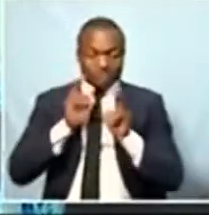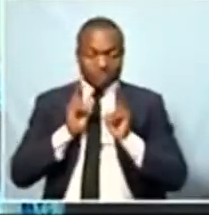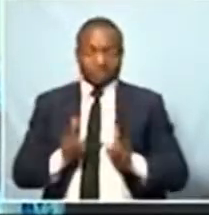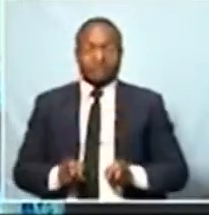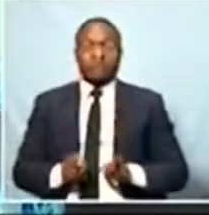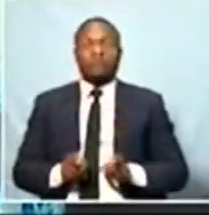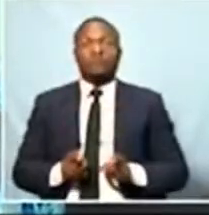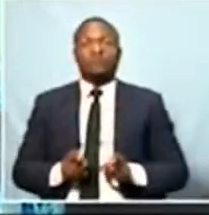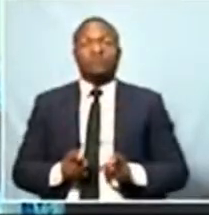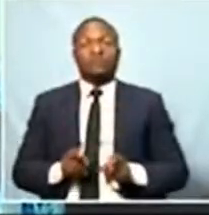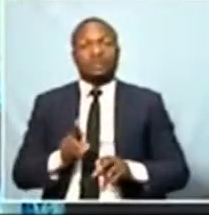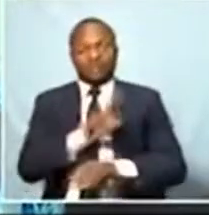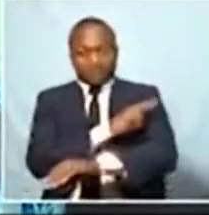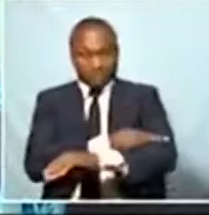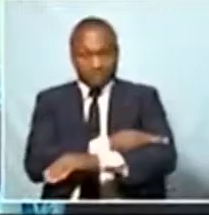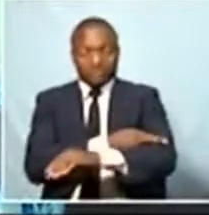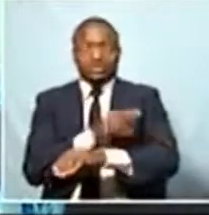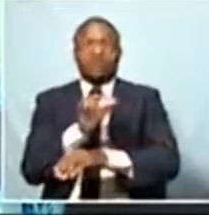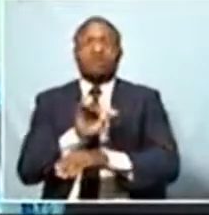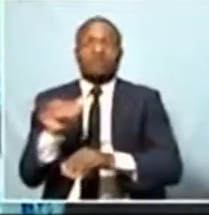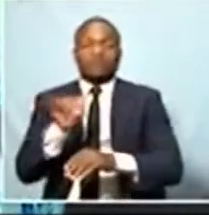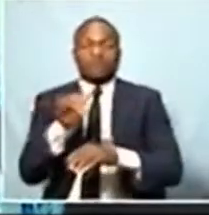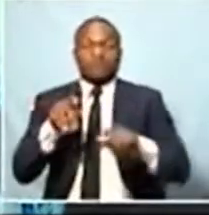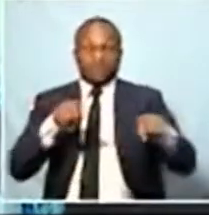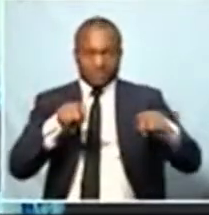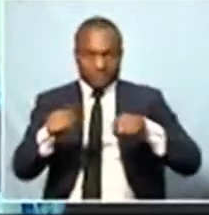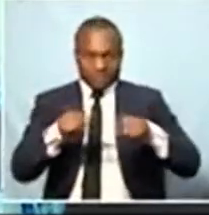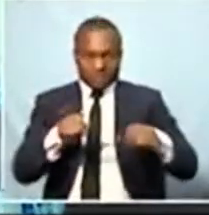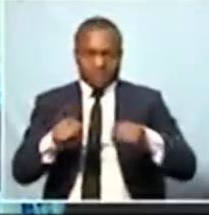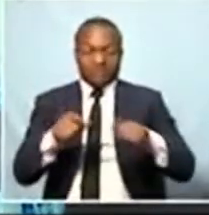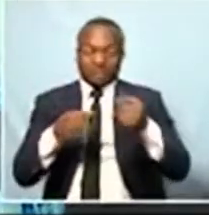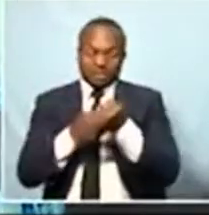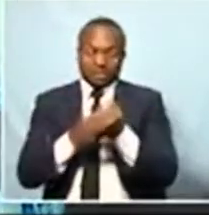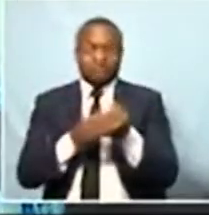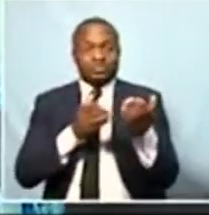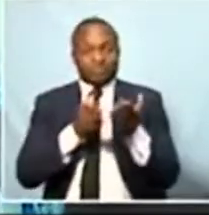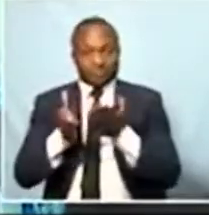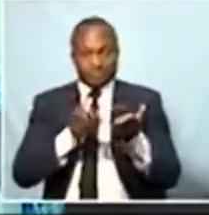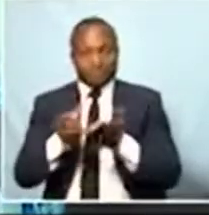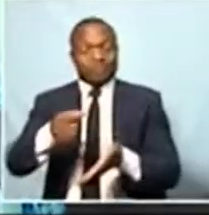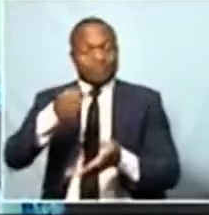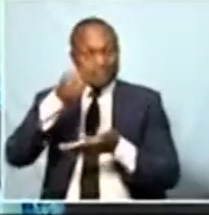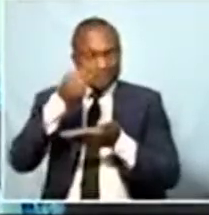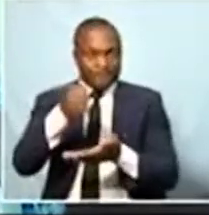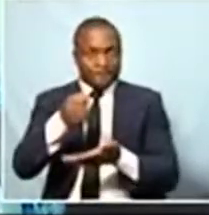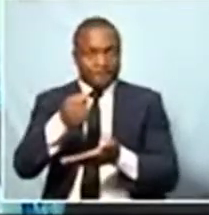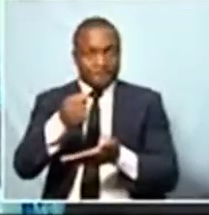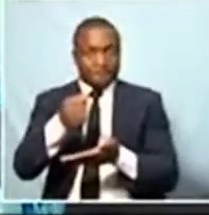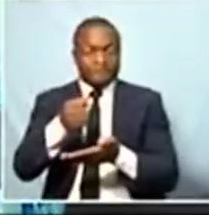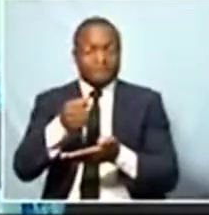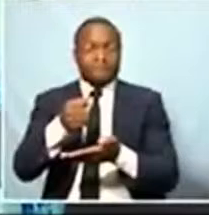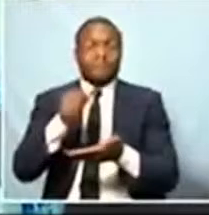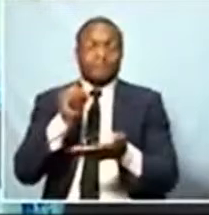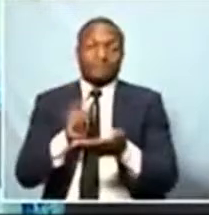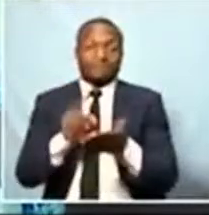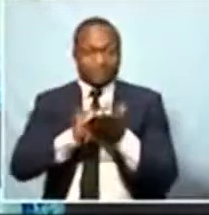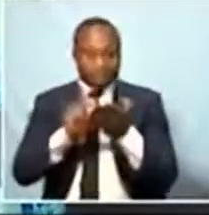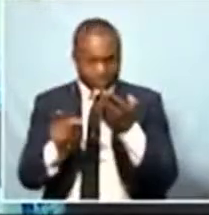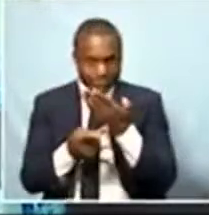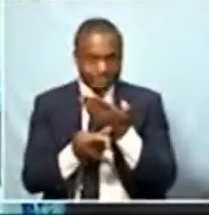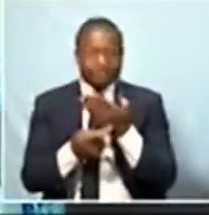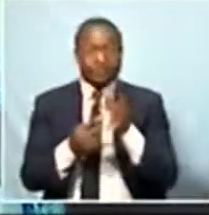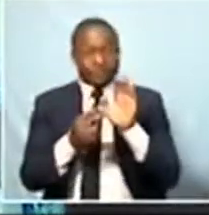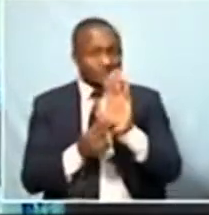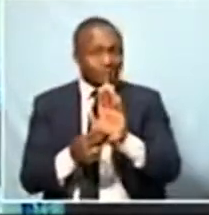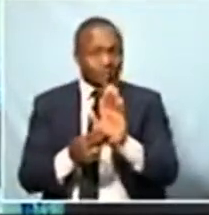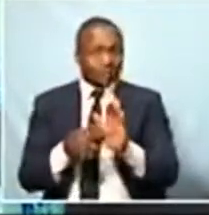management, governance and standards, and management and support services. The summary budget estimates for the thematic program areas